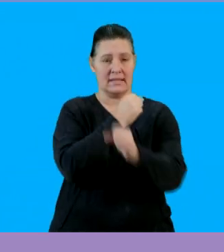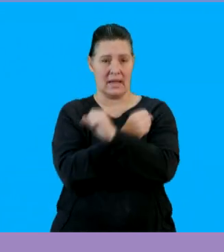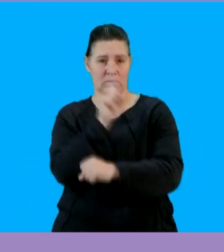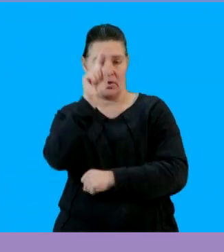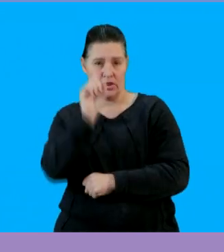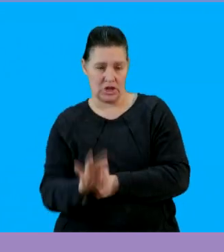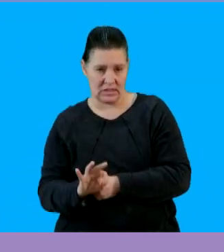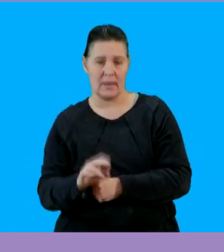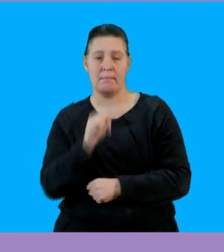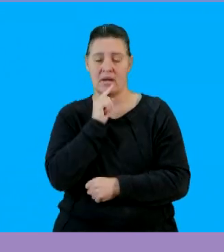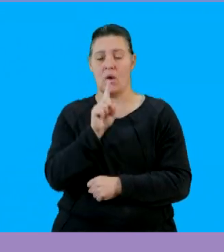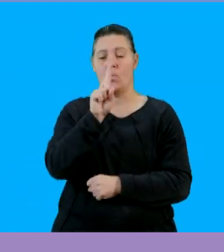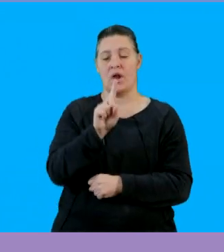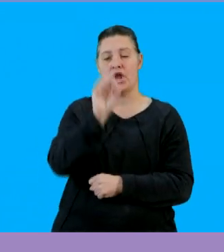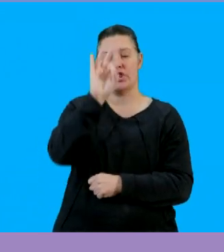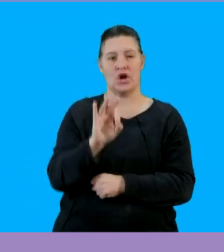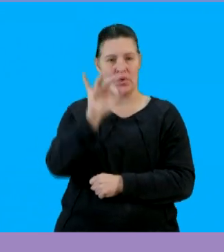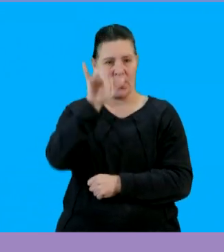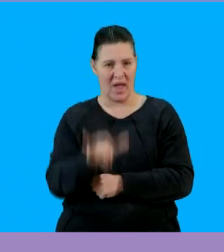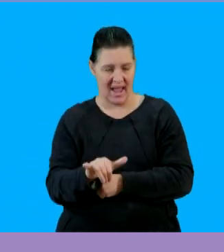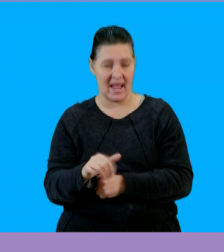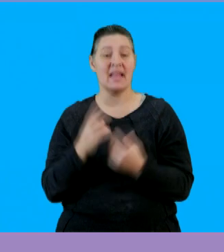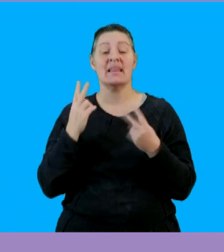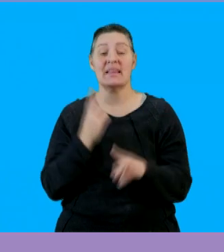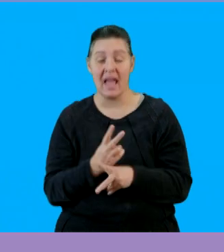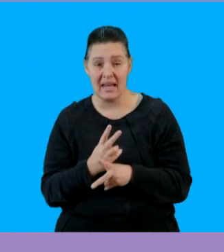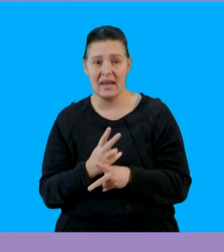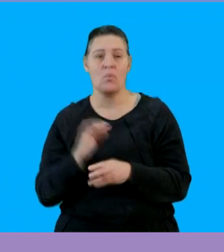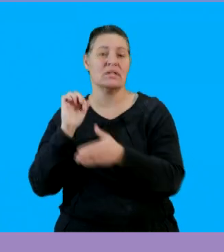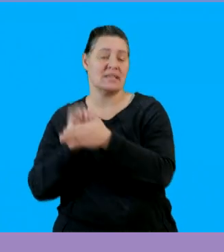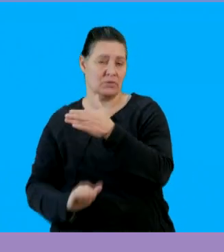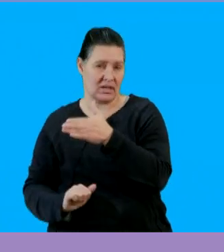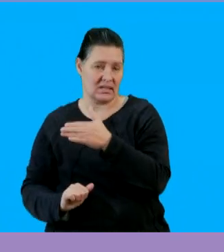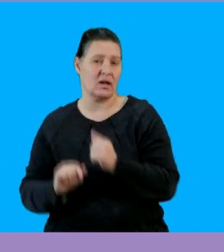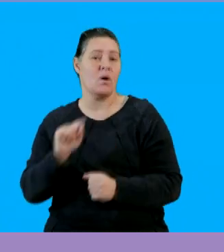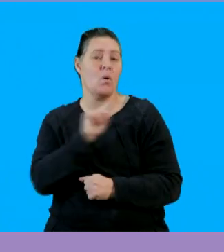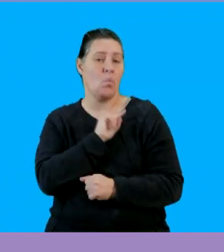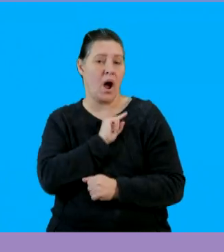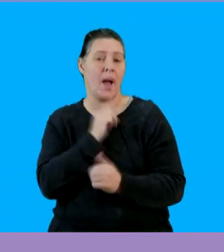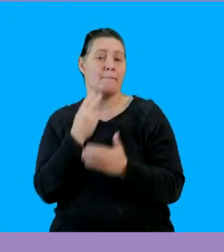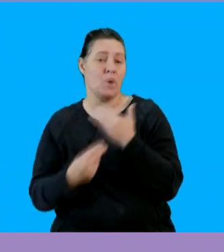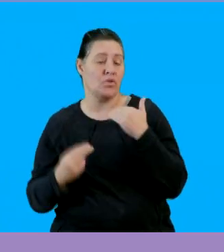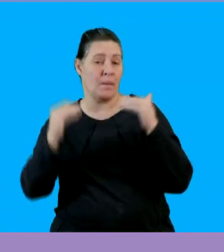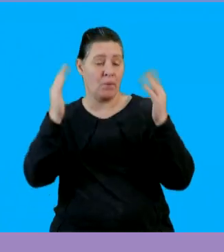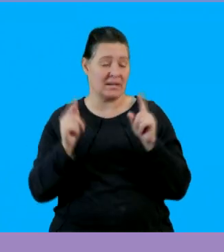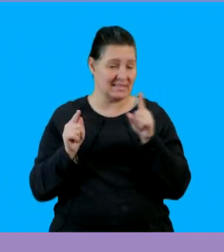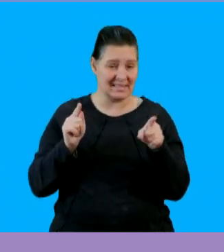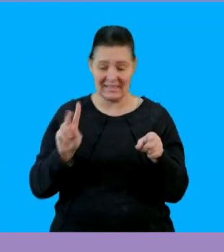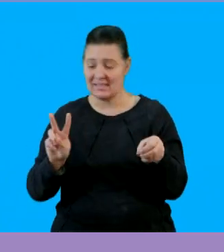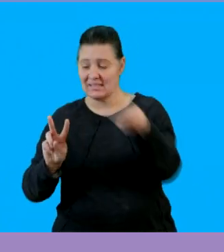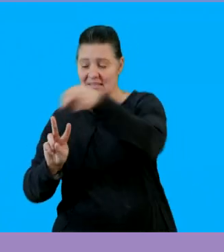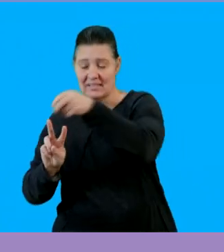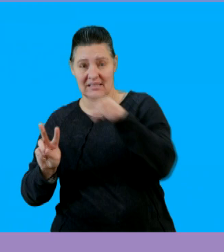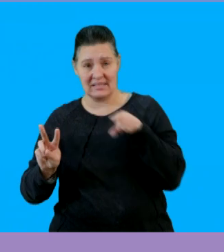to be 1/3 y. And then we are subtracting, but because in both brackets